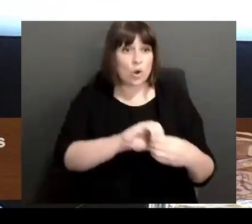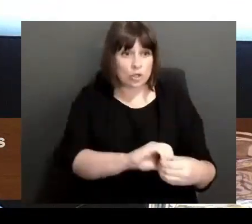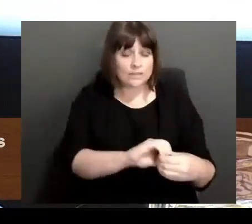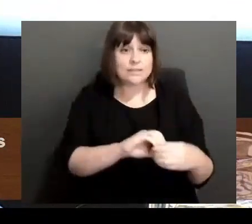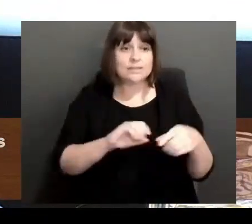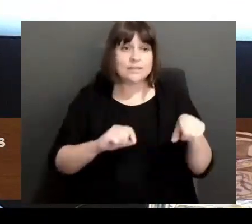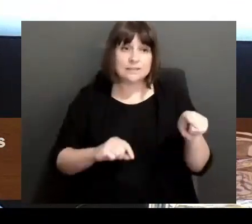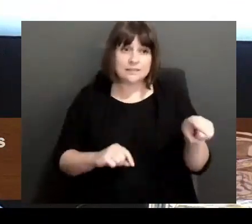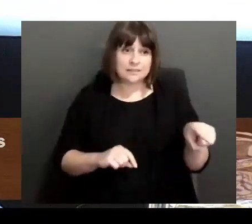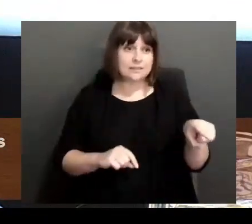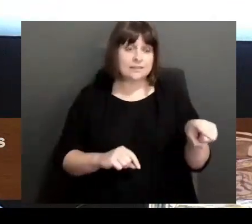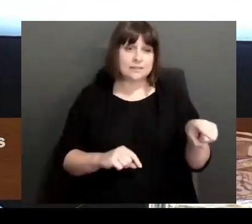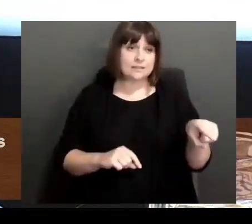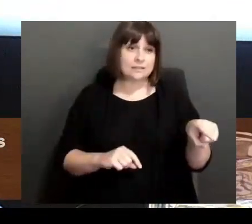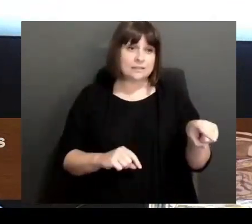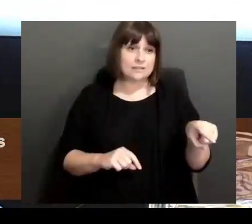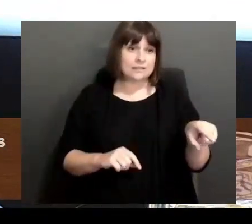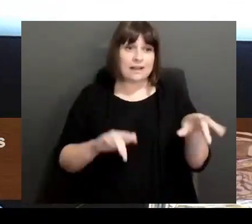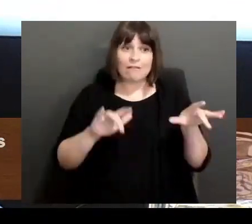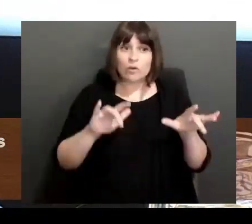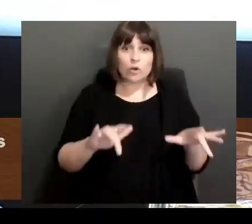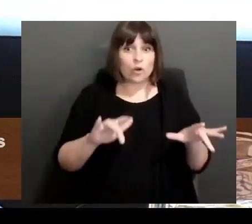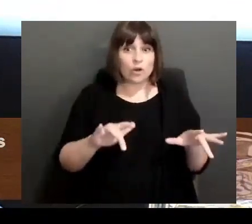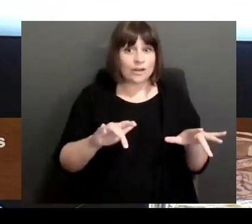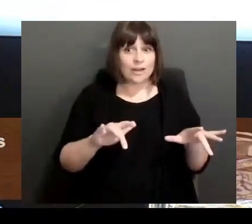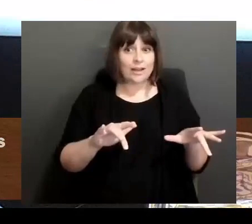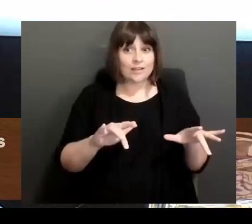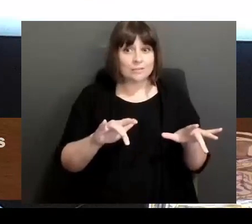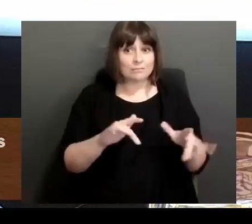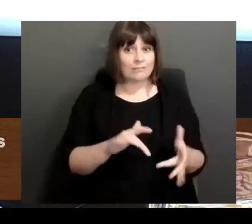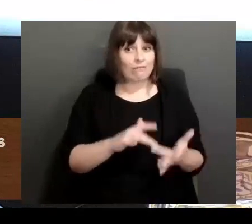to achieve formal recognition under us.